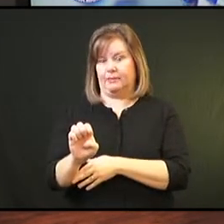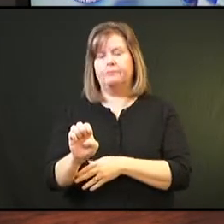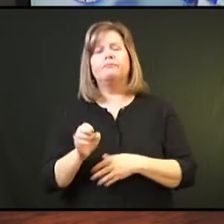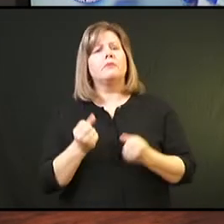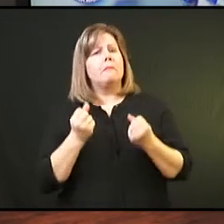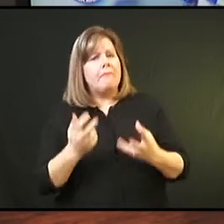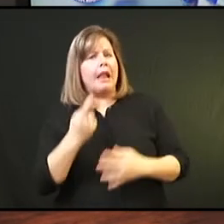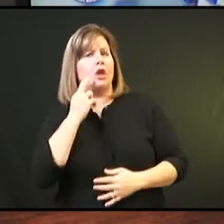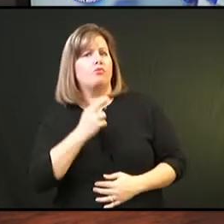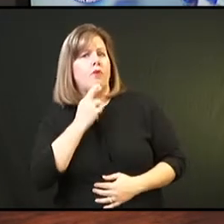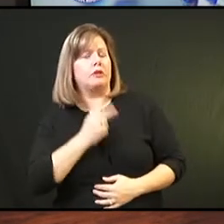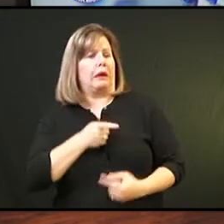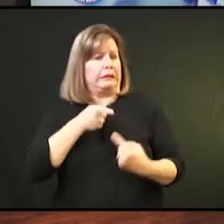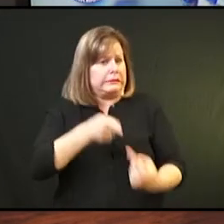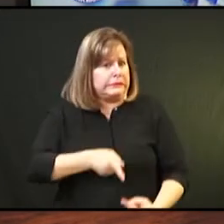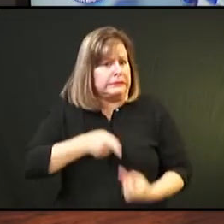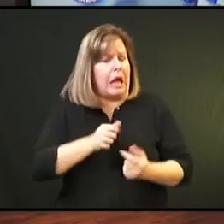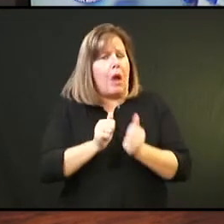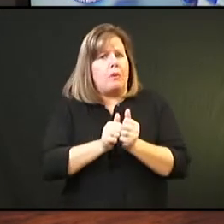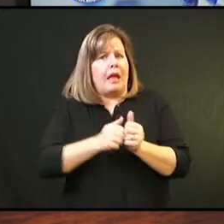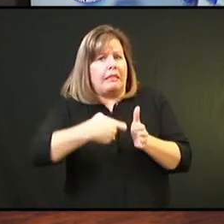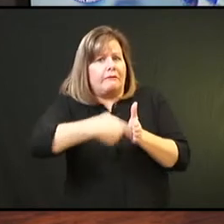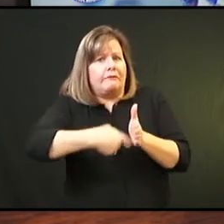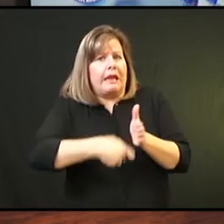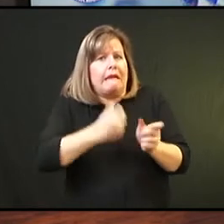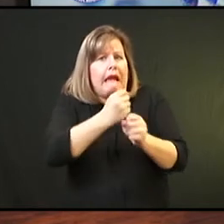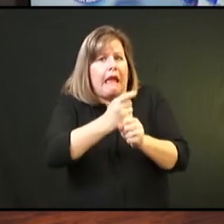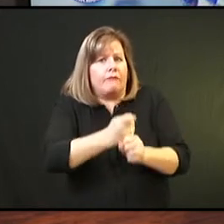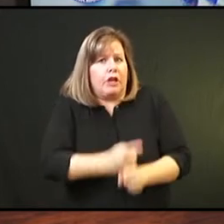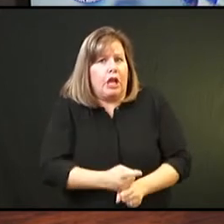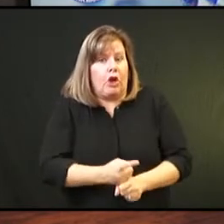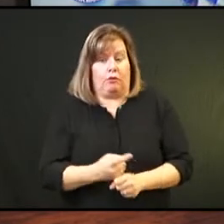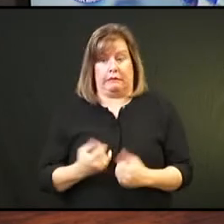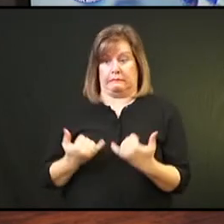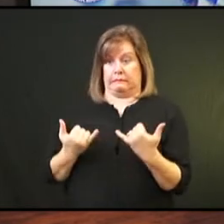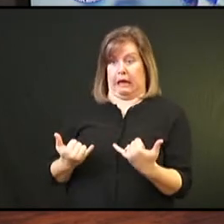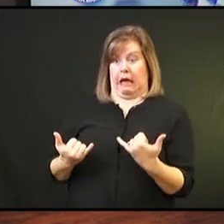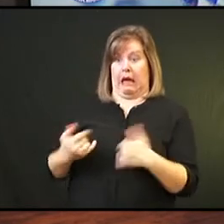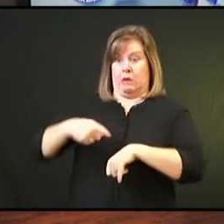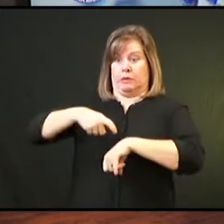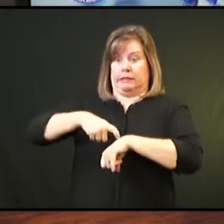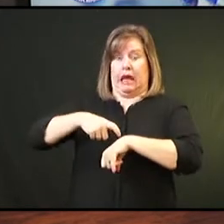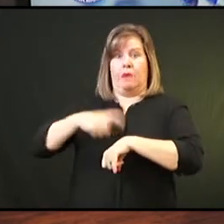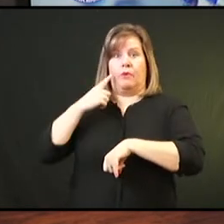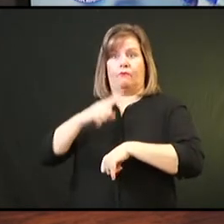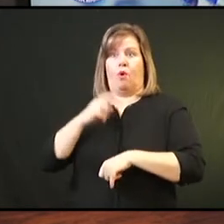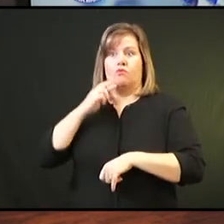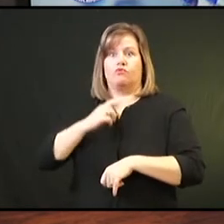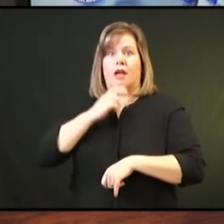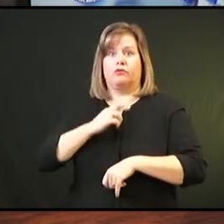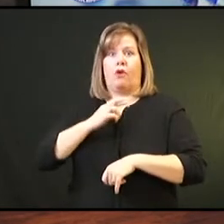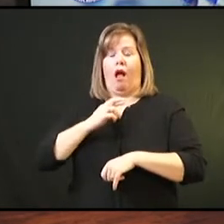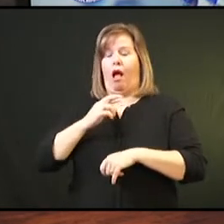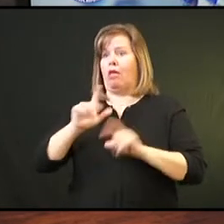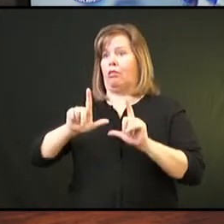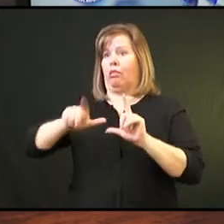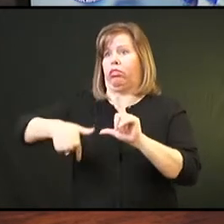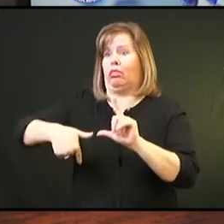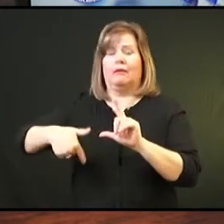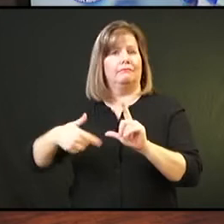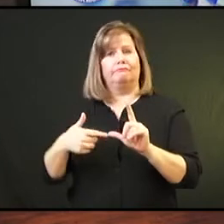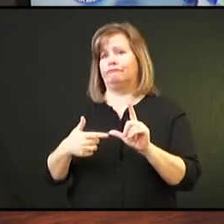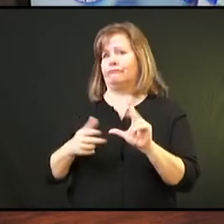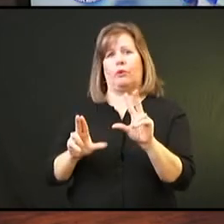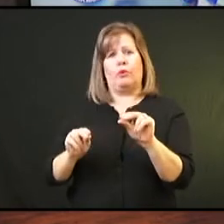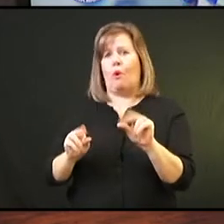get that fee paid on time, and this is not the time to hurt a struggling industry with fees that some people